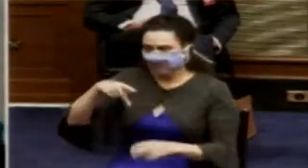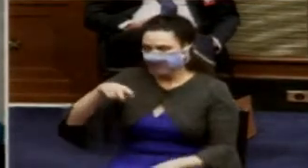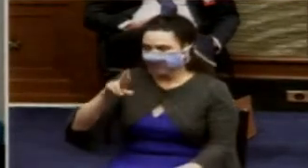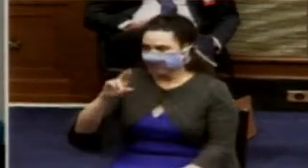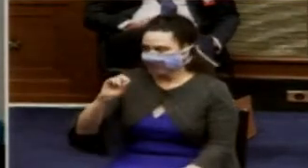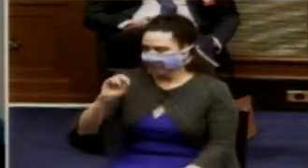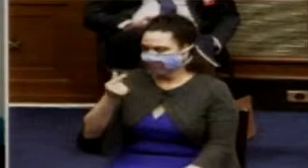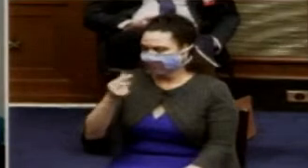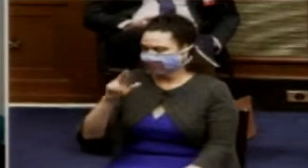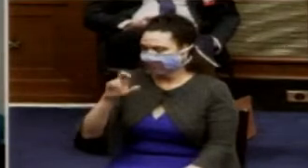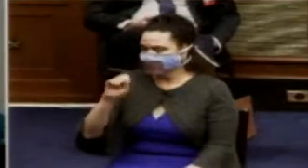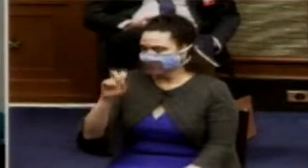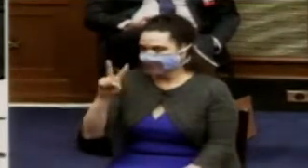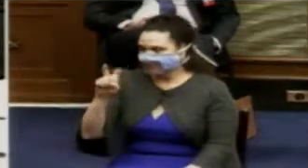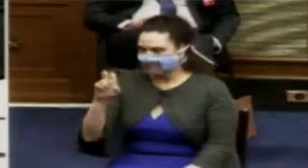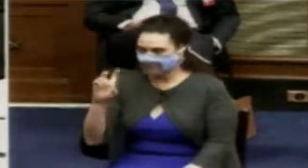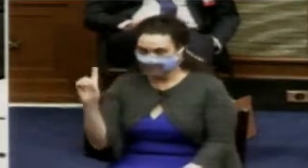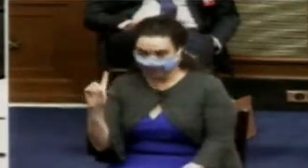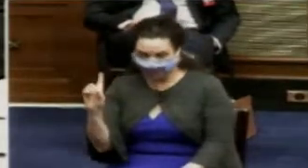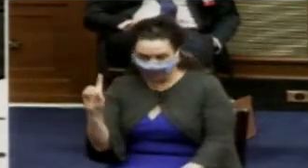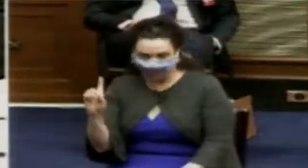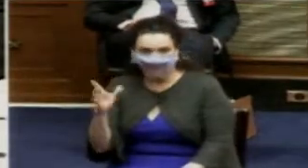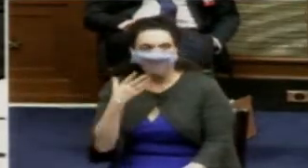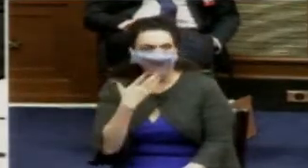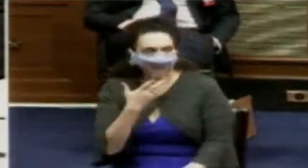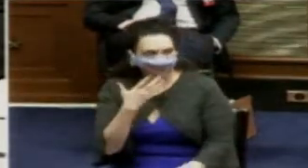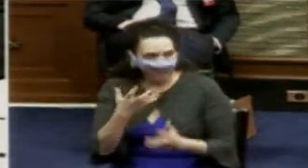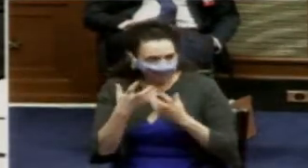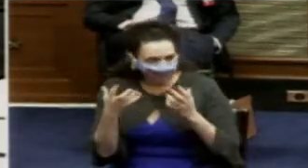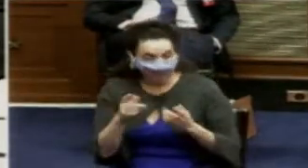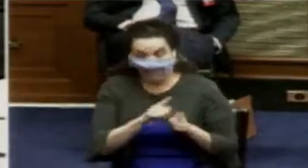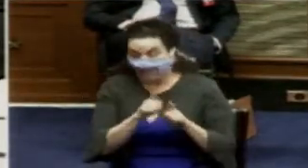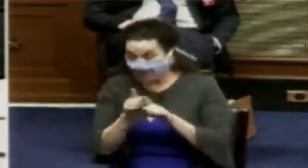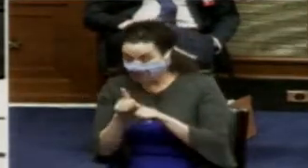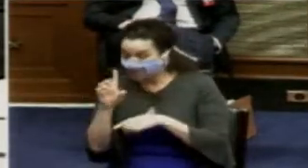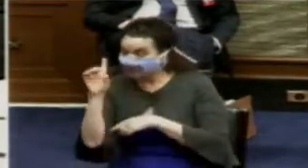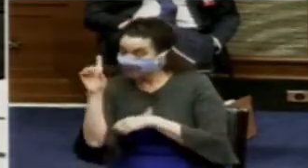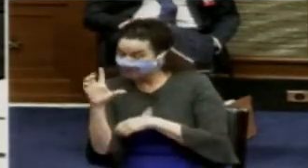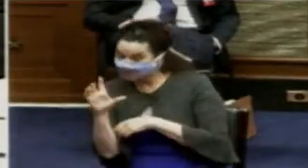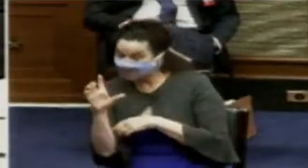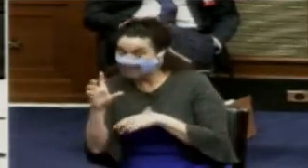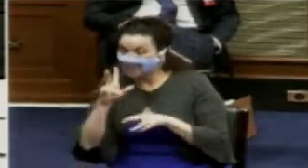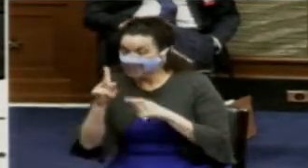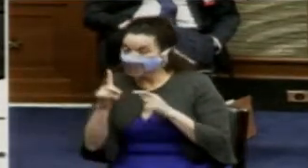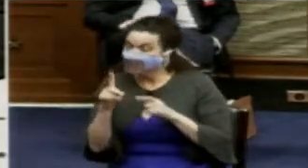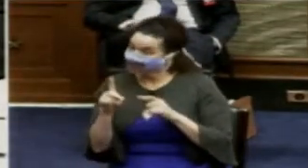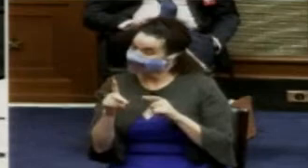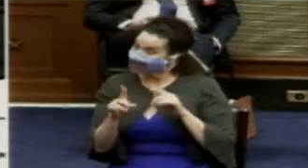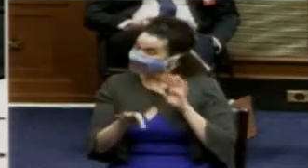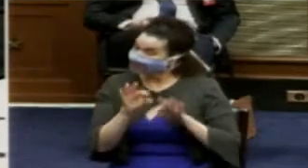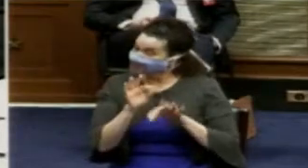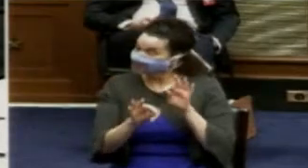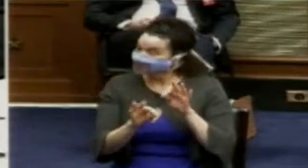Thank you very much. And they have also elected independents and Republicans.